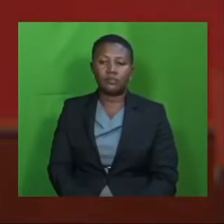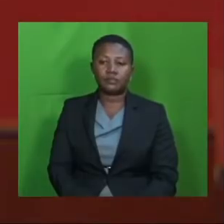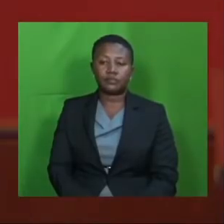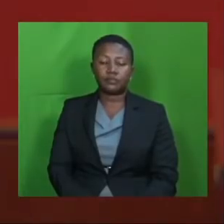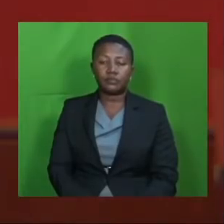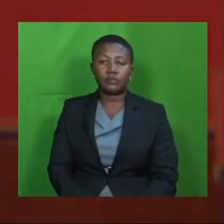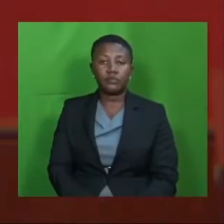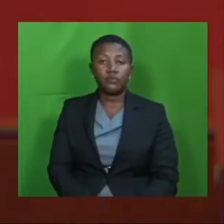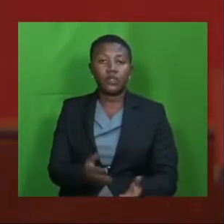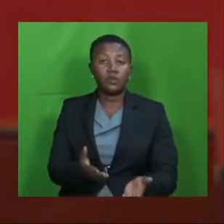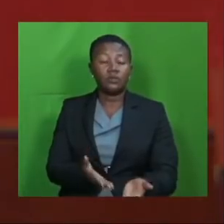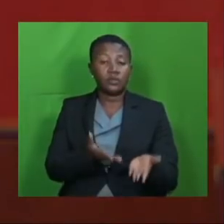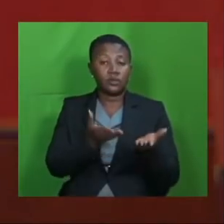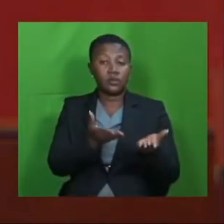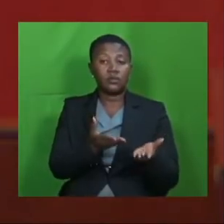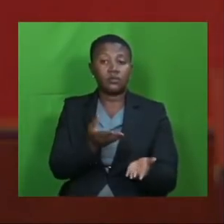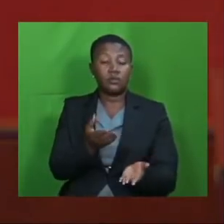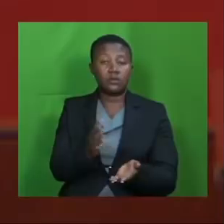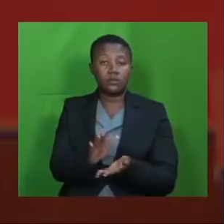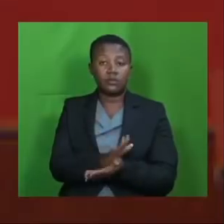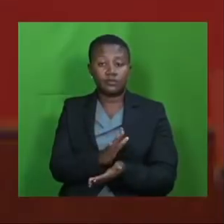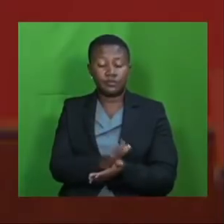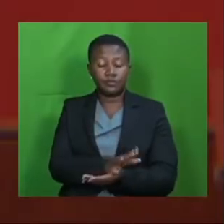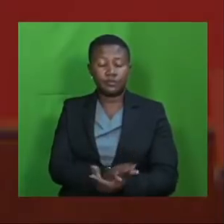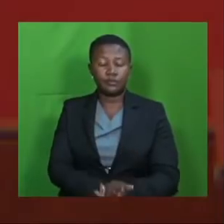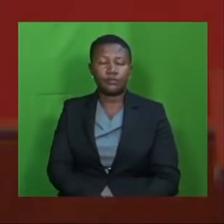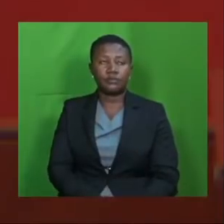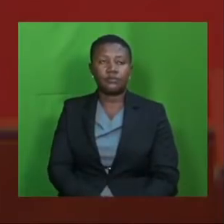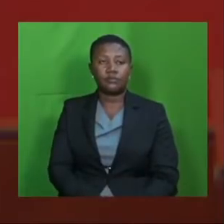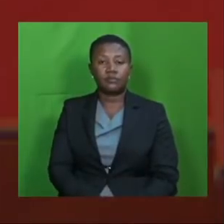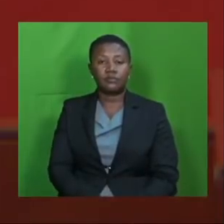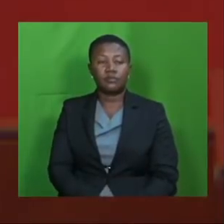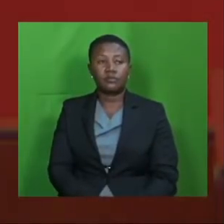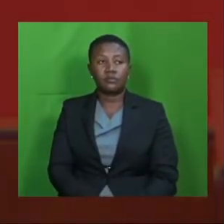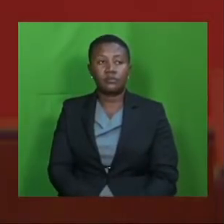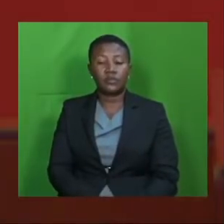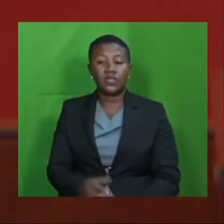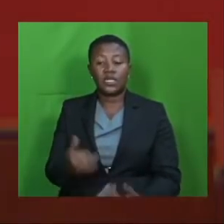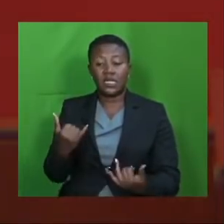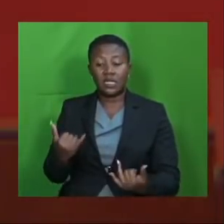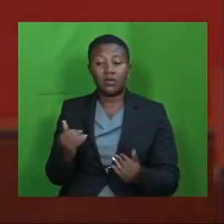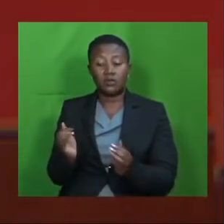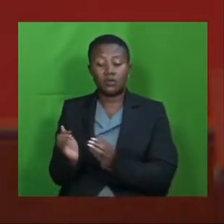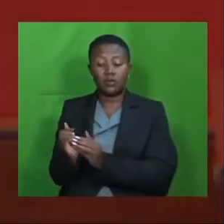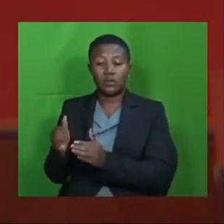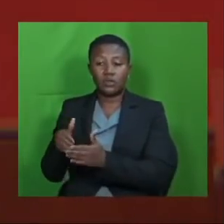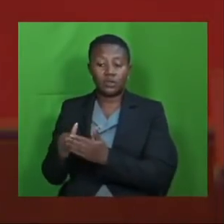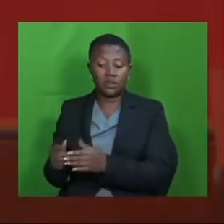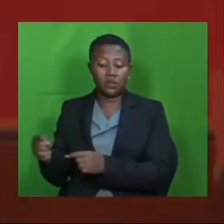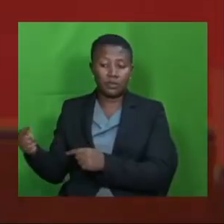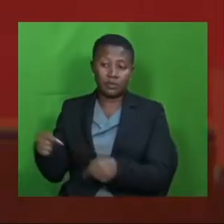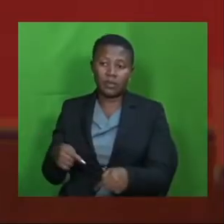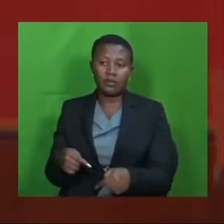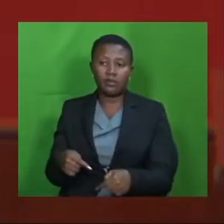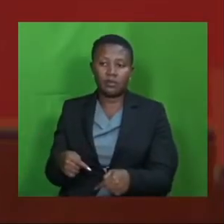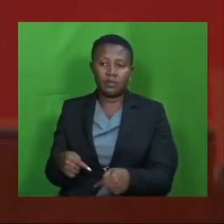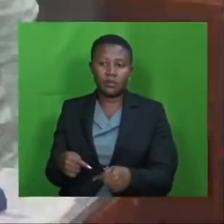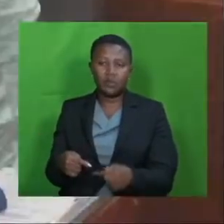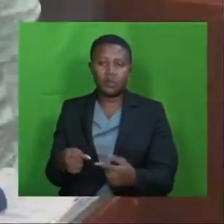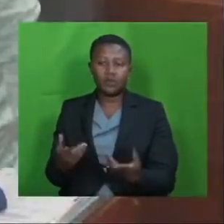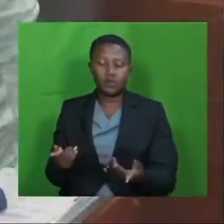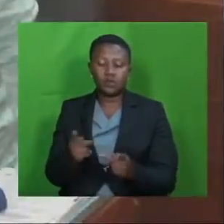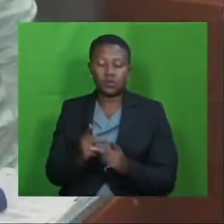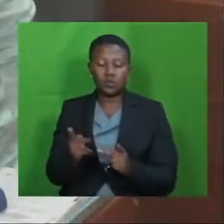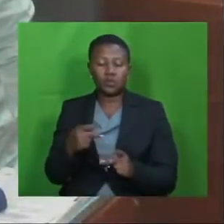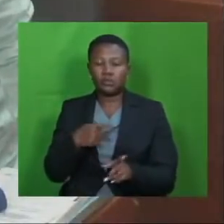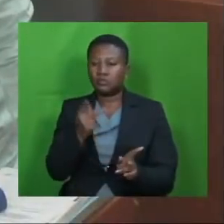presentation of papers. Yes? Mr. Speaker, just when I was going to do that, the minority leader has walked in. Oh, so I guess we can